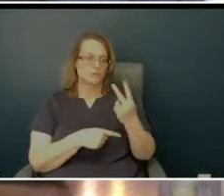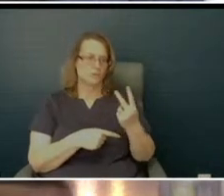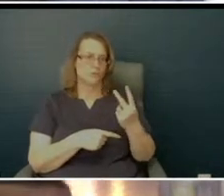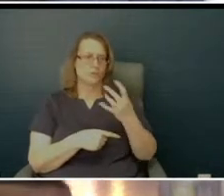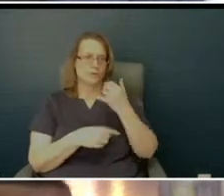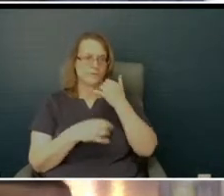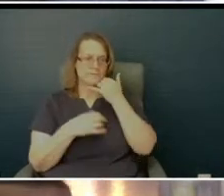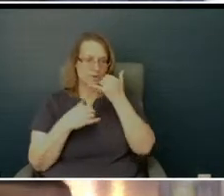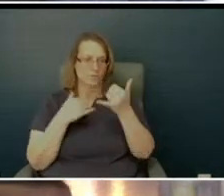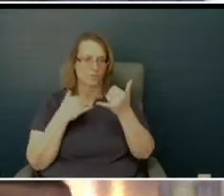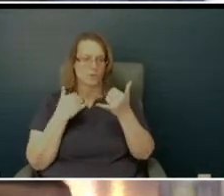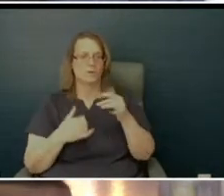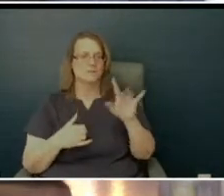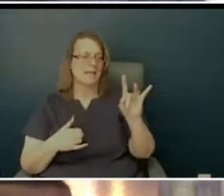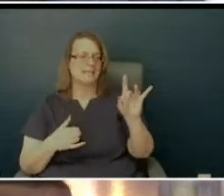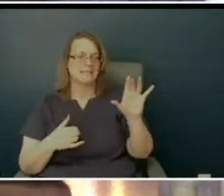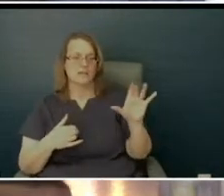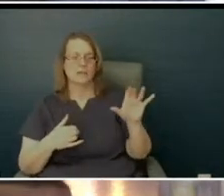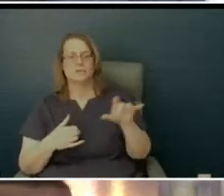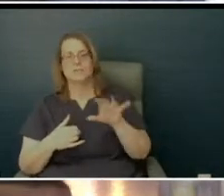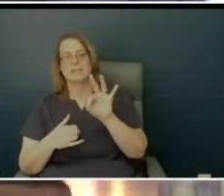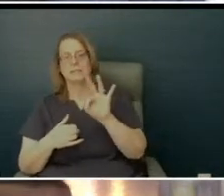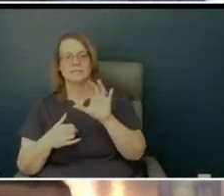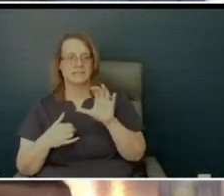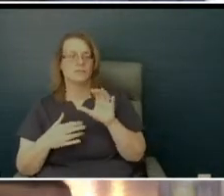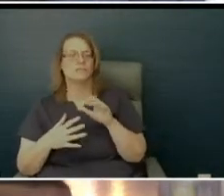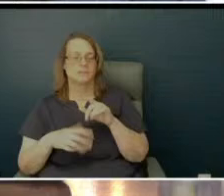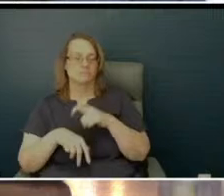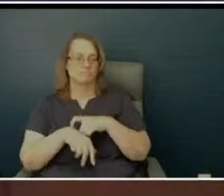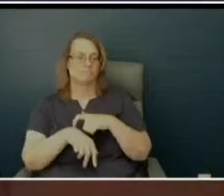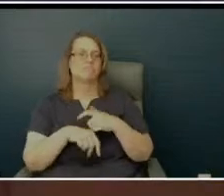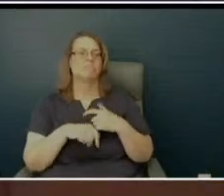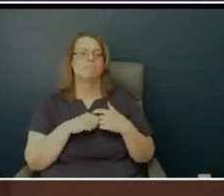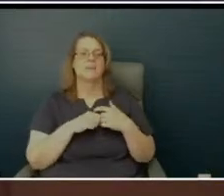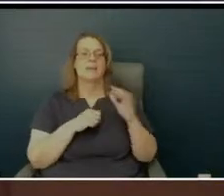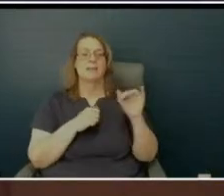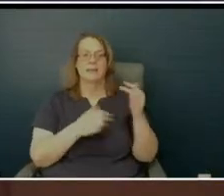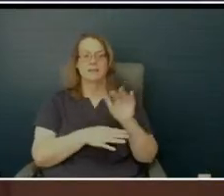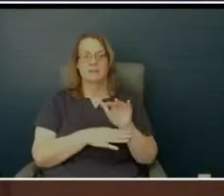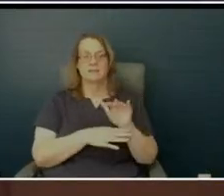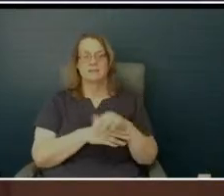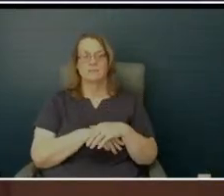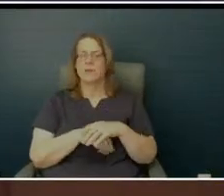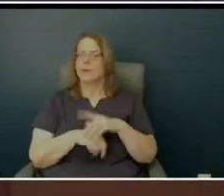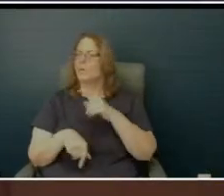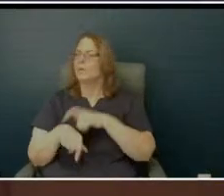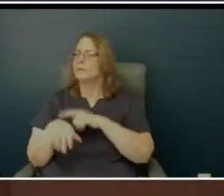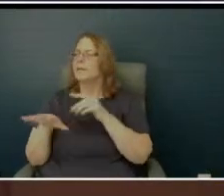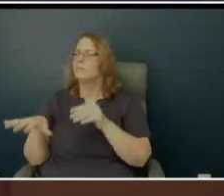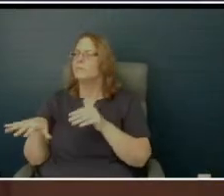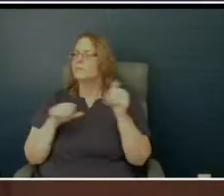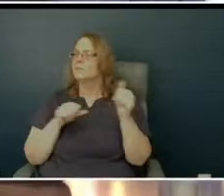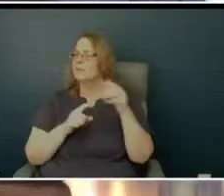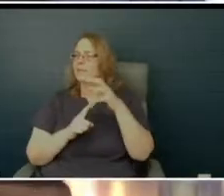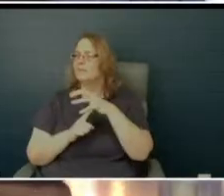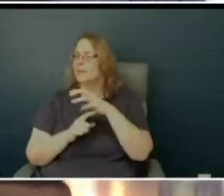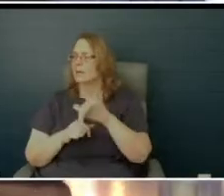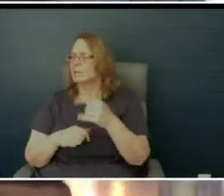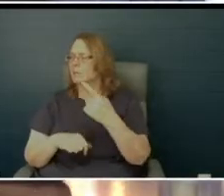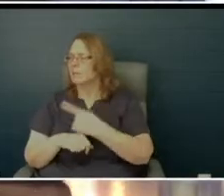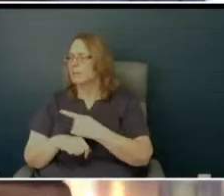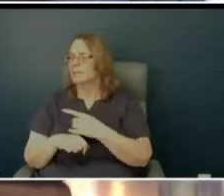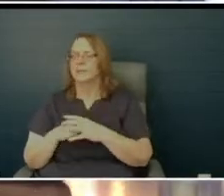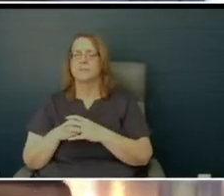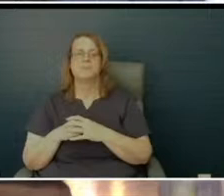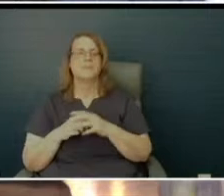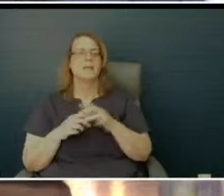at 1800 and one at 1900 that night from that office. What time did you actually end up leaving the Capitol? I waited